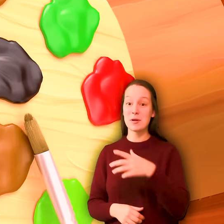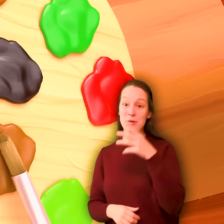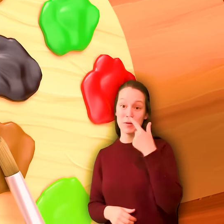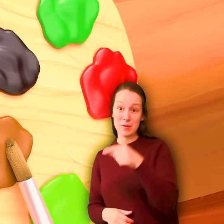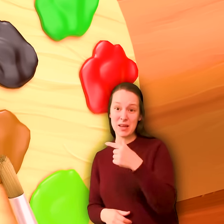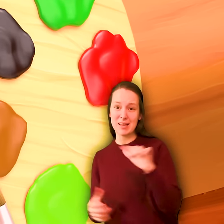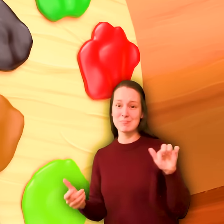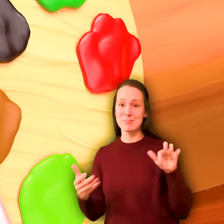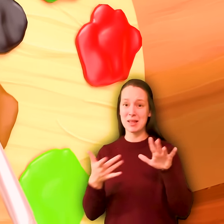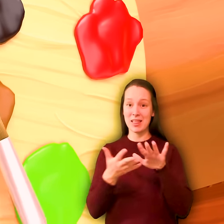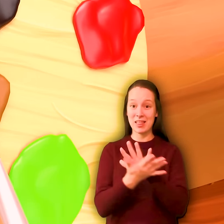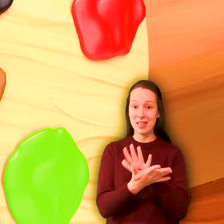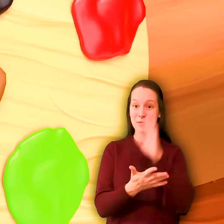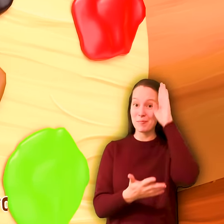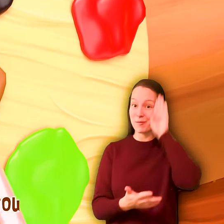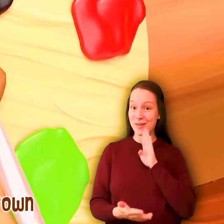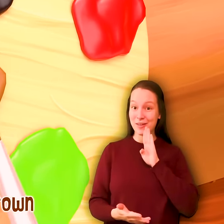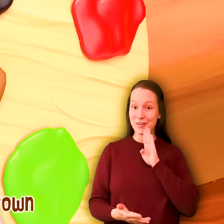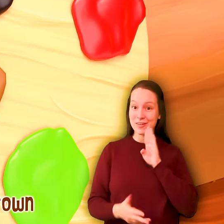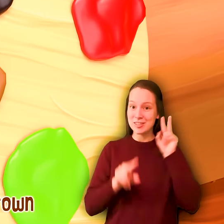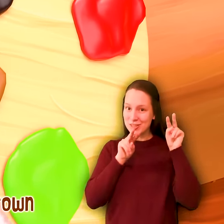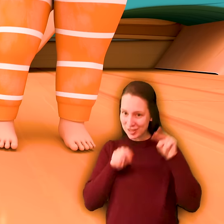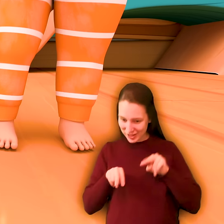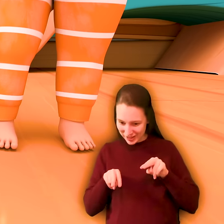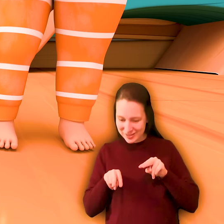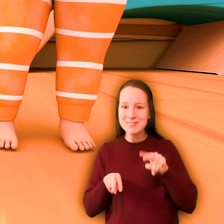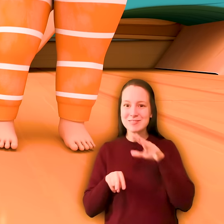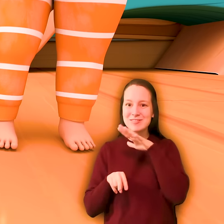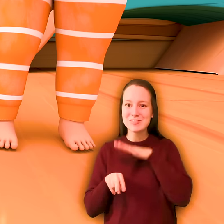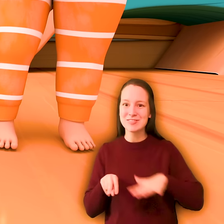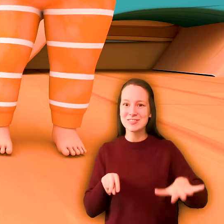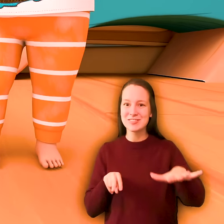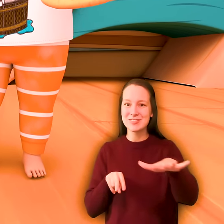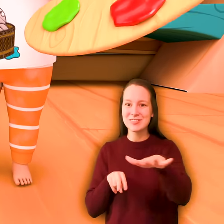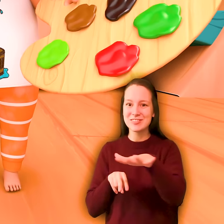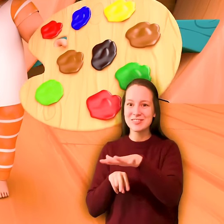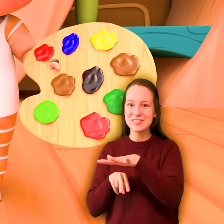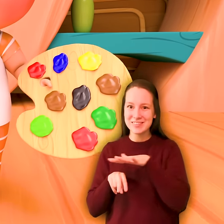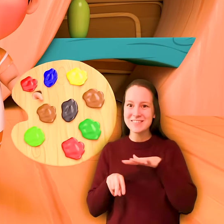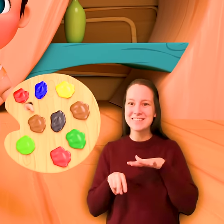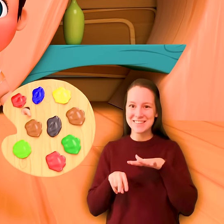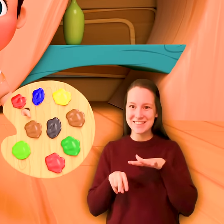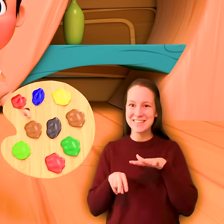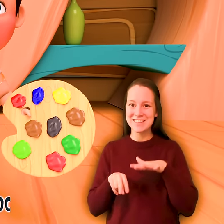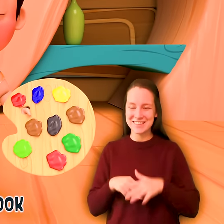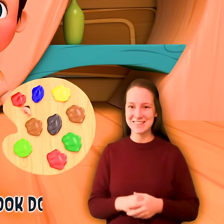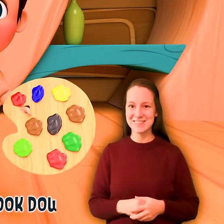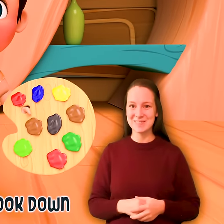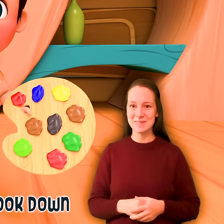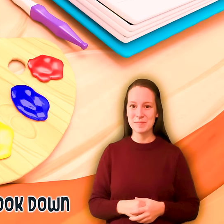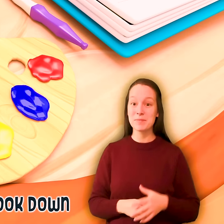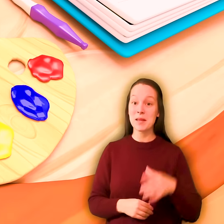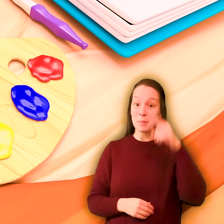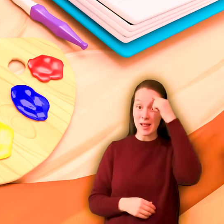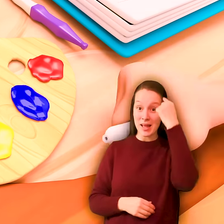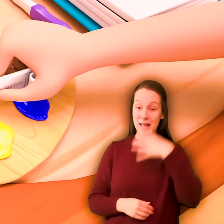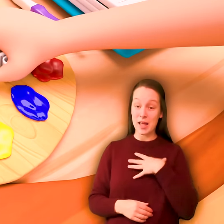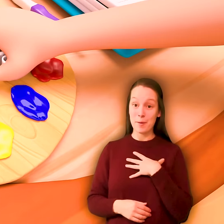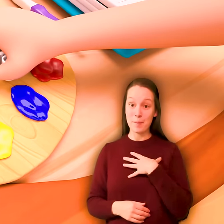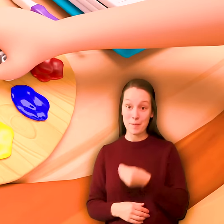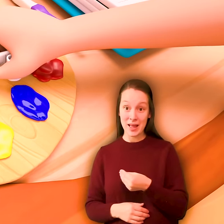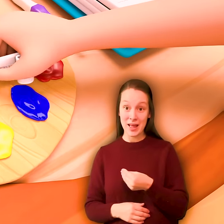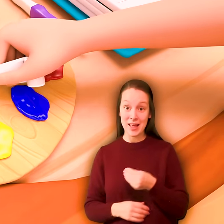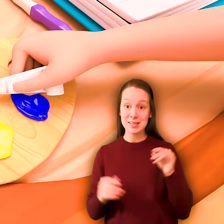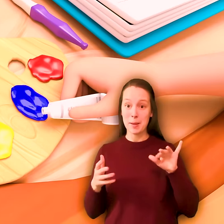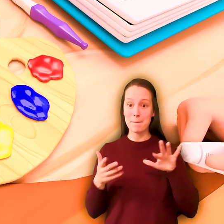red and green they make brown the color of the ground if you look down